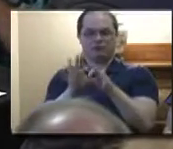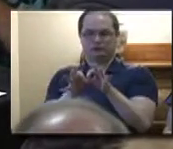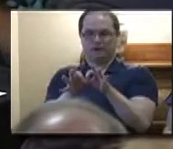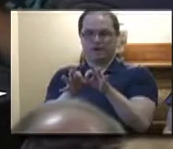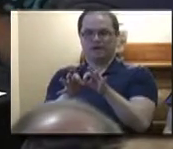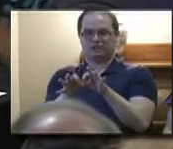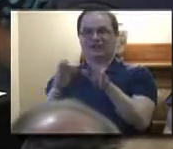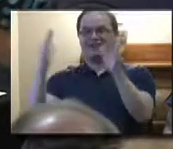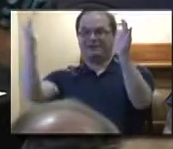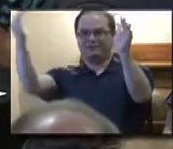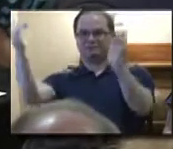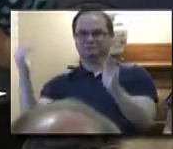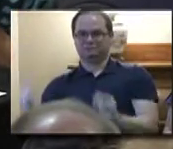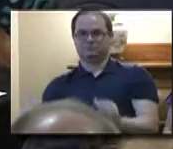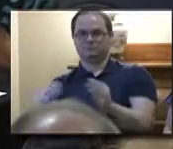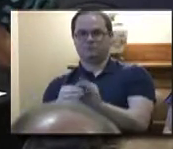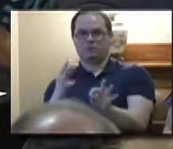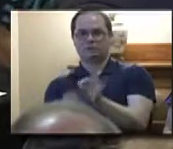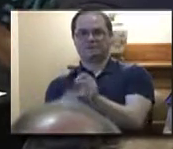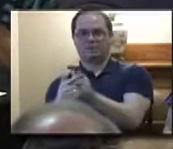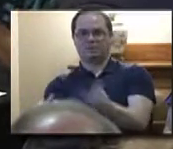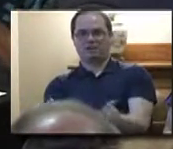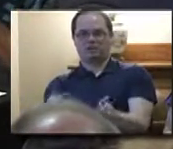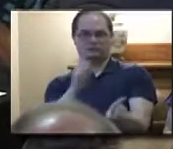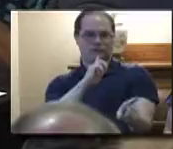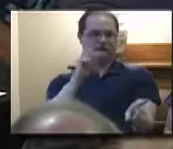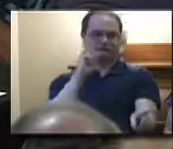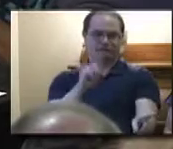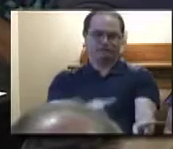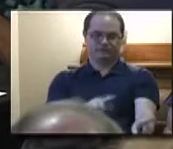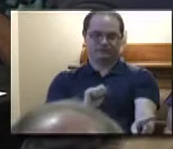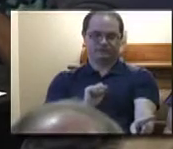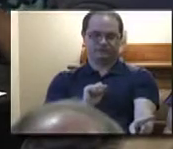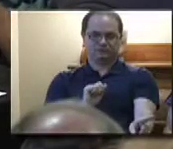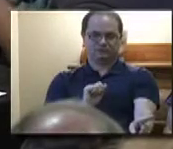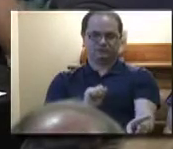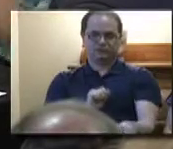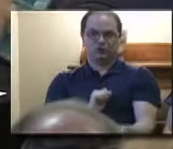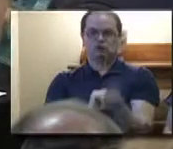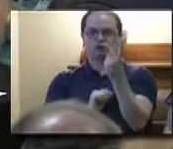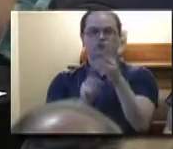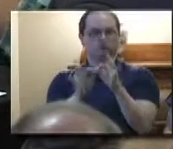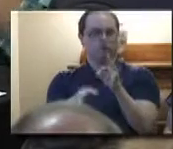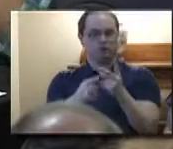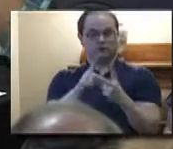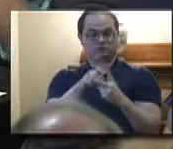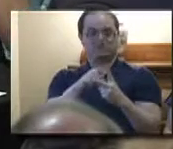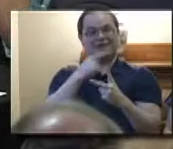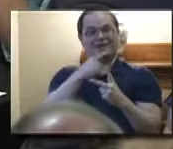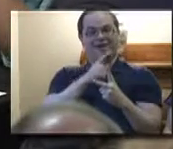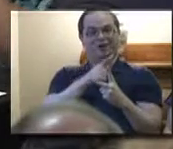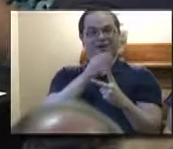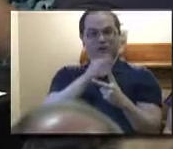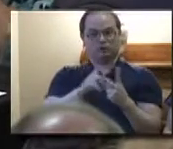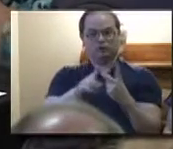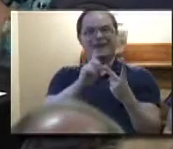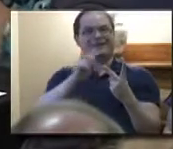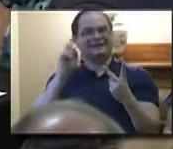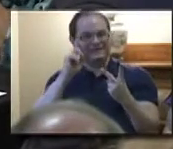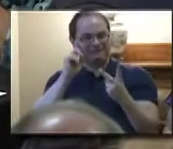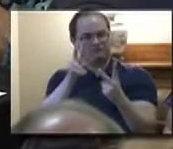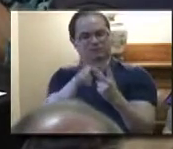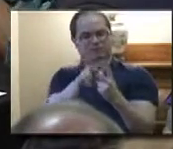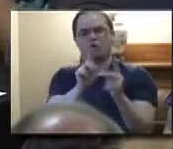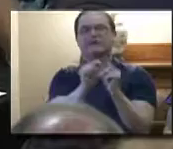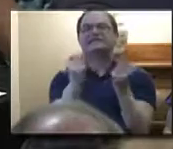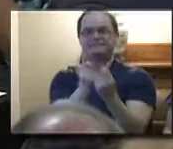breaking the signs down to simpler signs. Okay, so it's two interpreters, a hearing interpreter and a deaf interpreter, work as a